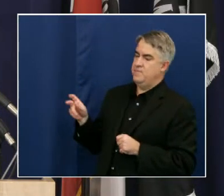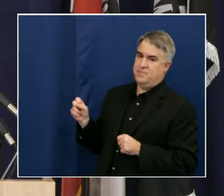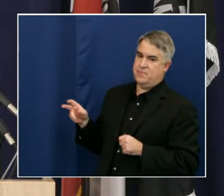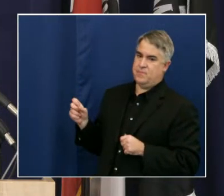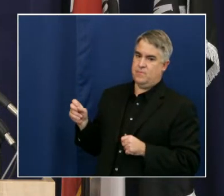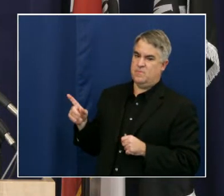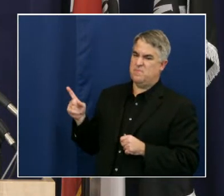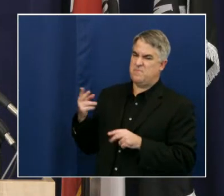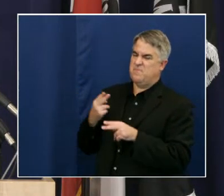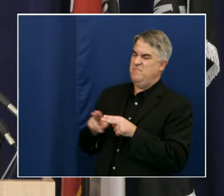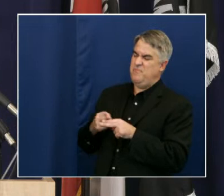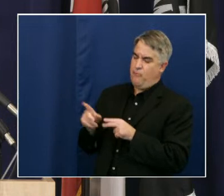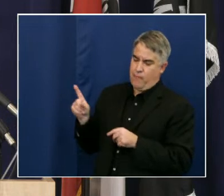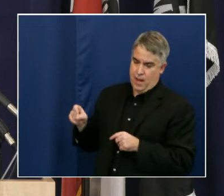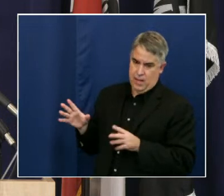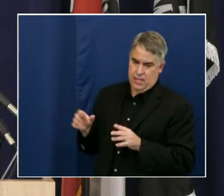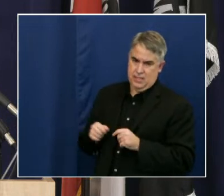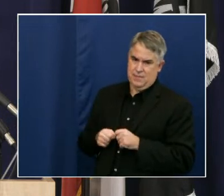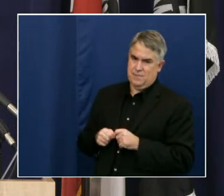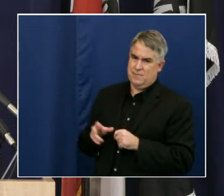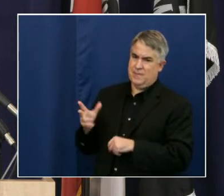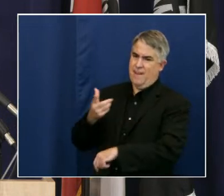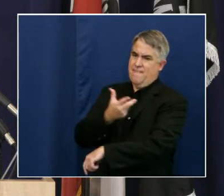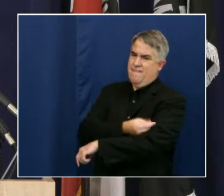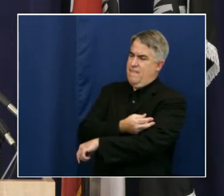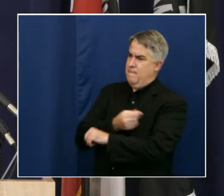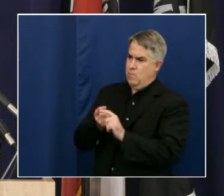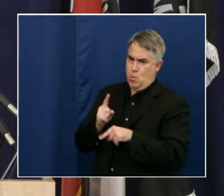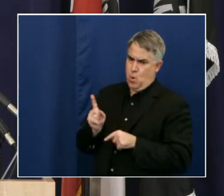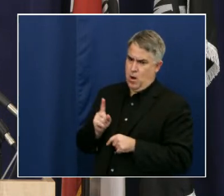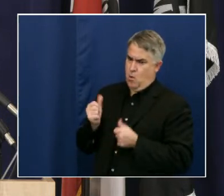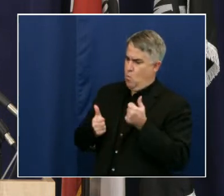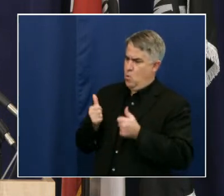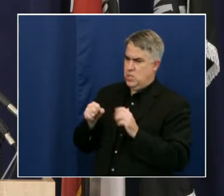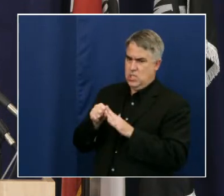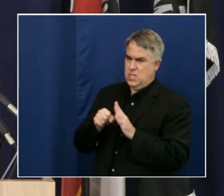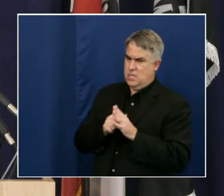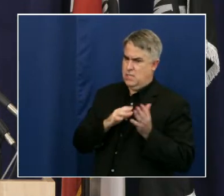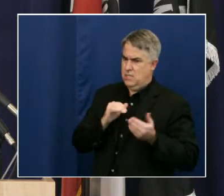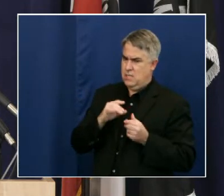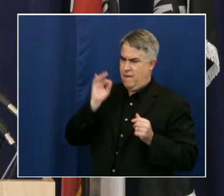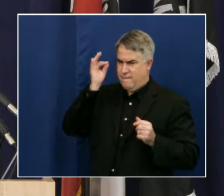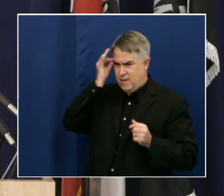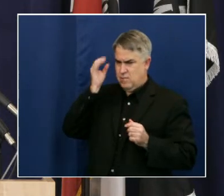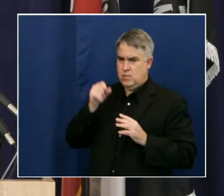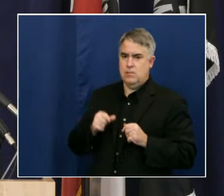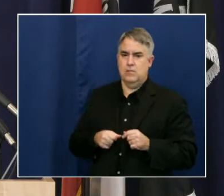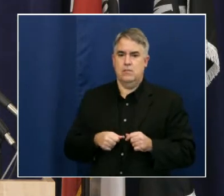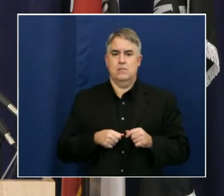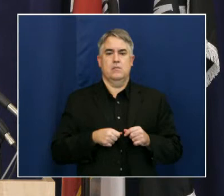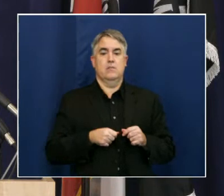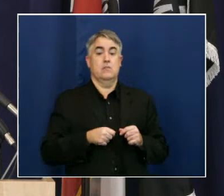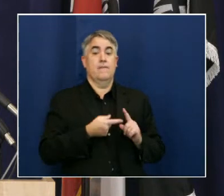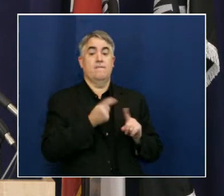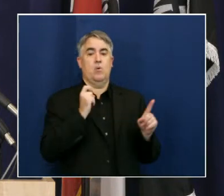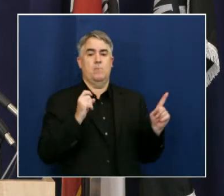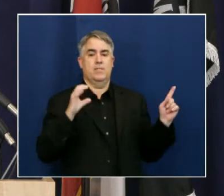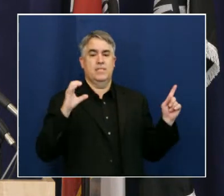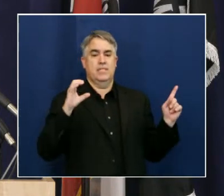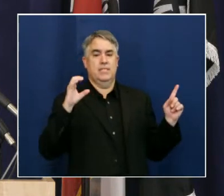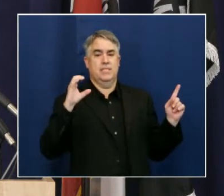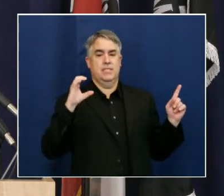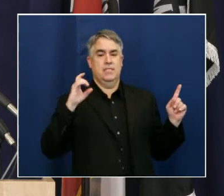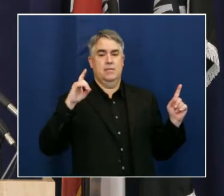where are these vaccines coming from? Are they from which state agencies or federal agencies? CDPH, California Department of Public